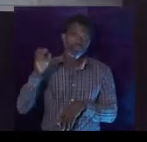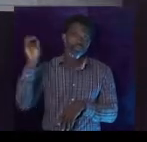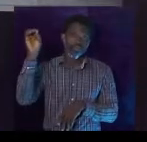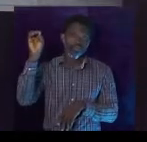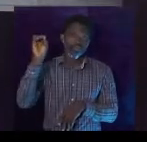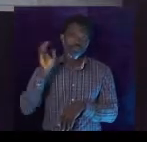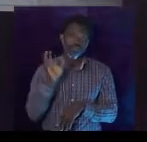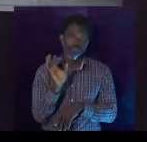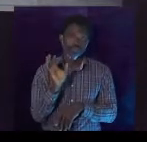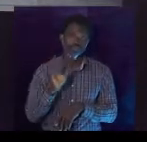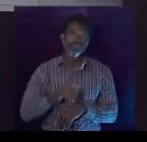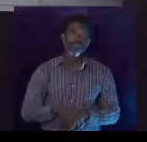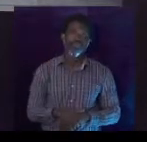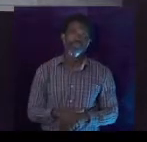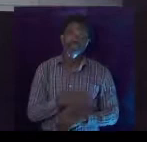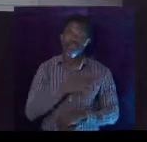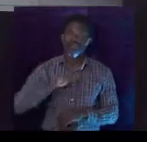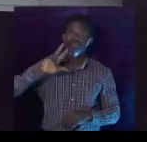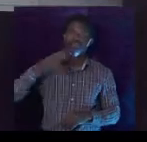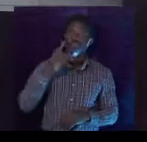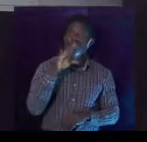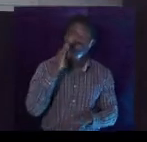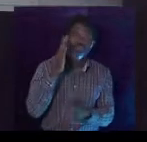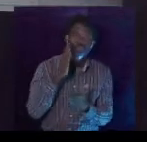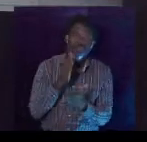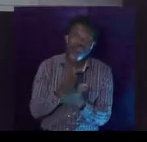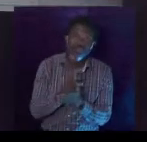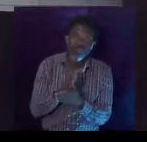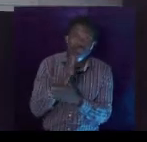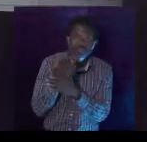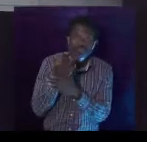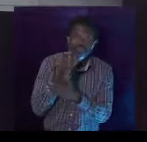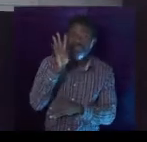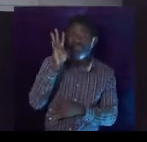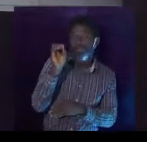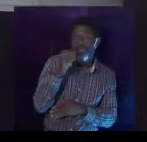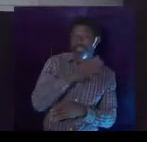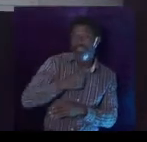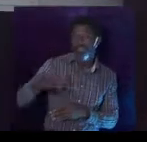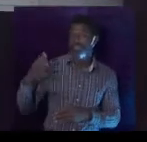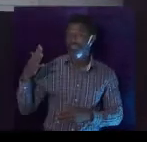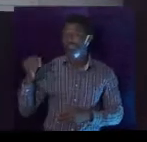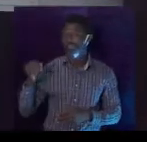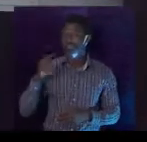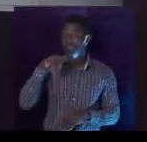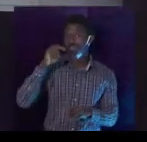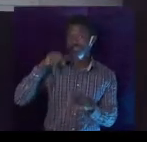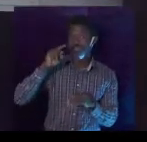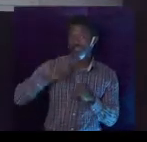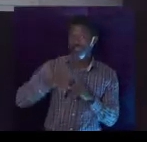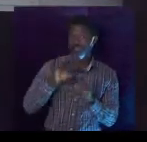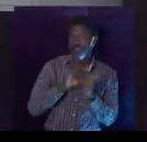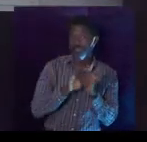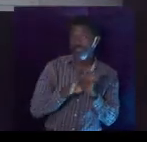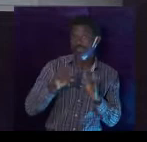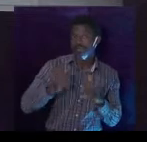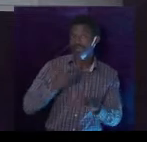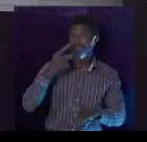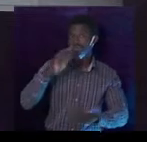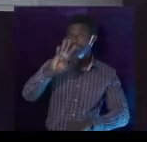and that is 100 degrees Celsius. The third one stops in between 40 and 50. So now you need to